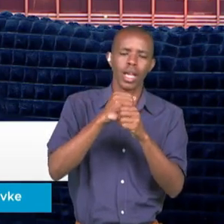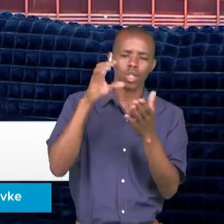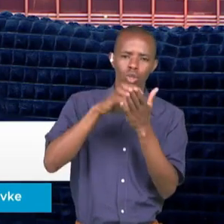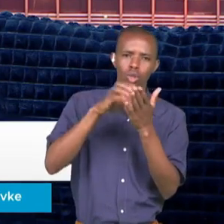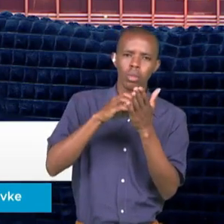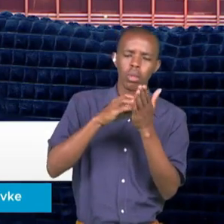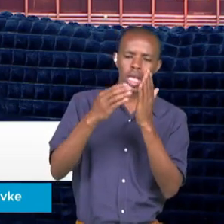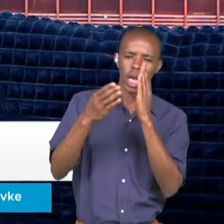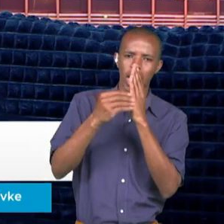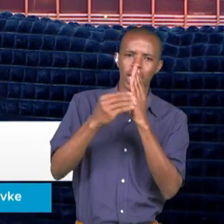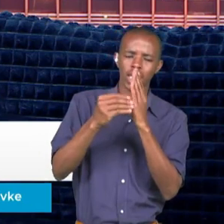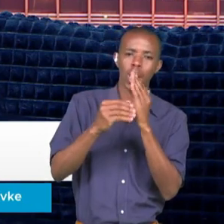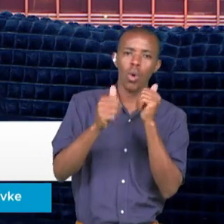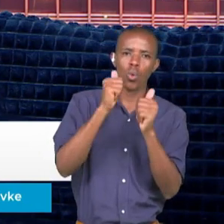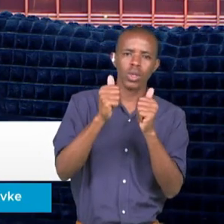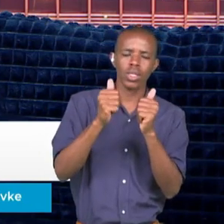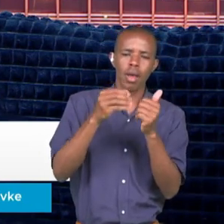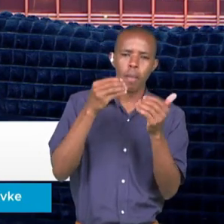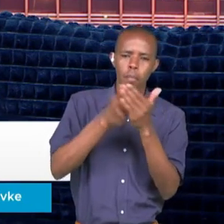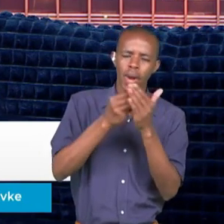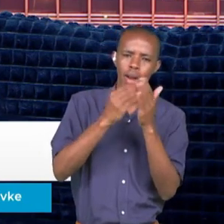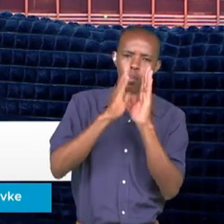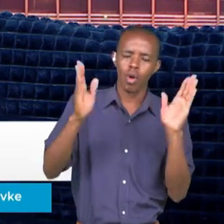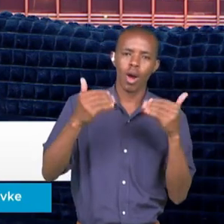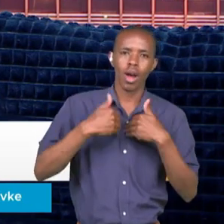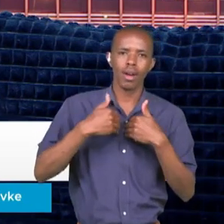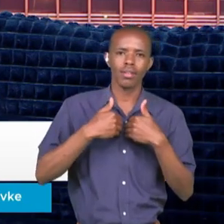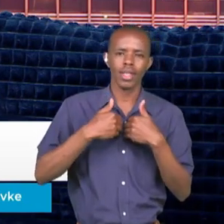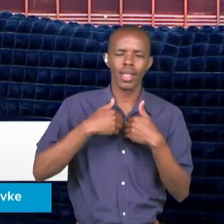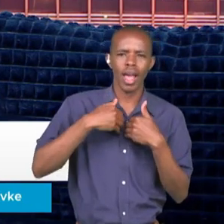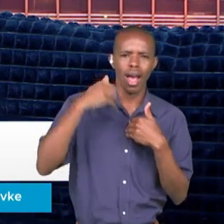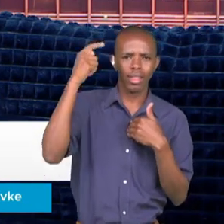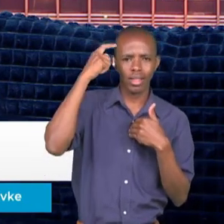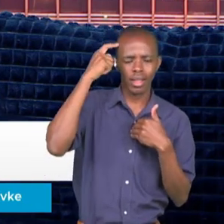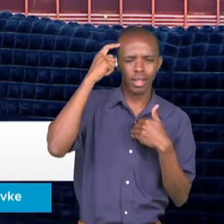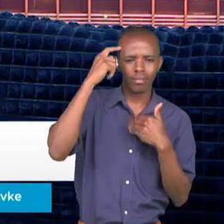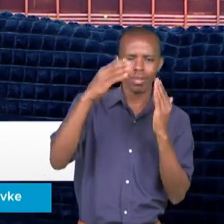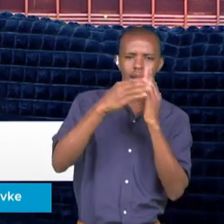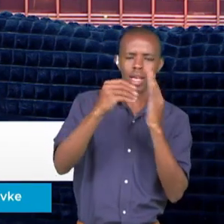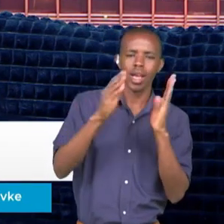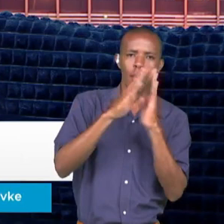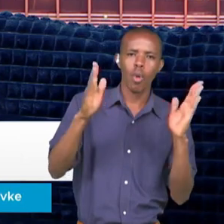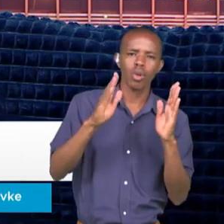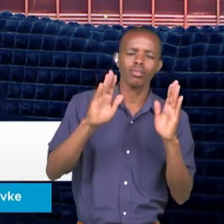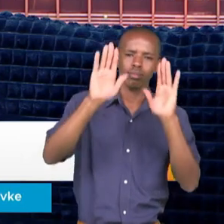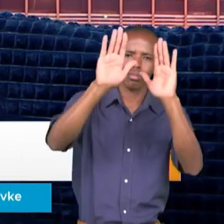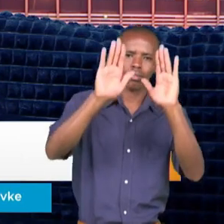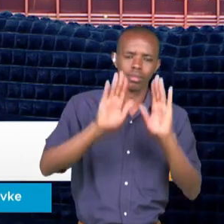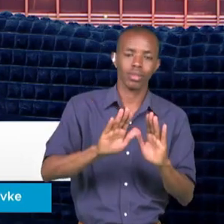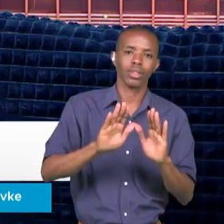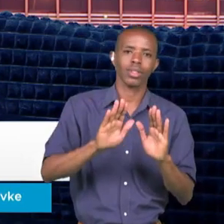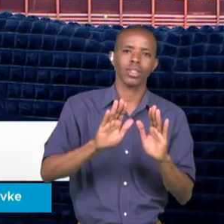certain careers that will make them more money. Yeah. There's this perception that some careers are more prestigious. Mm-hmm.